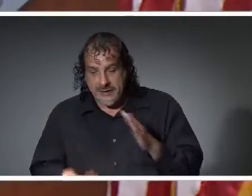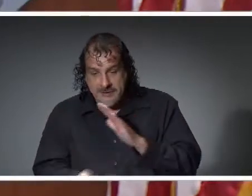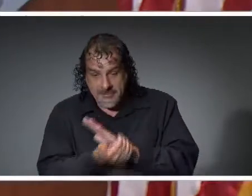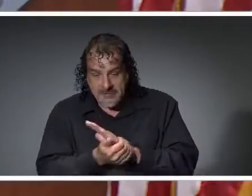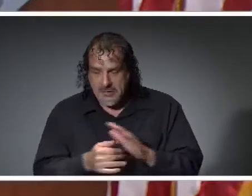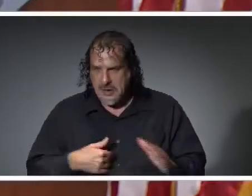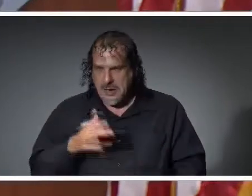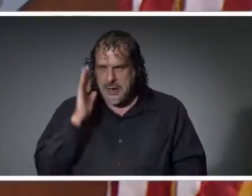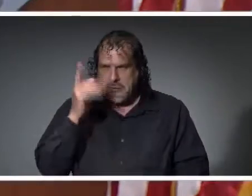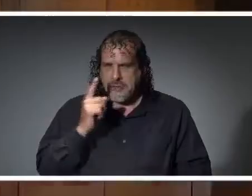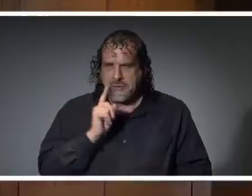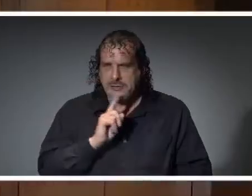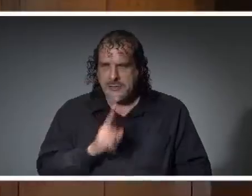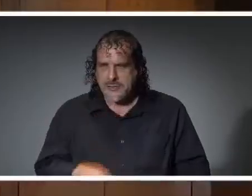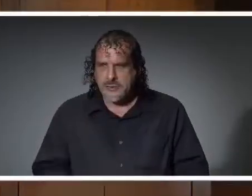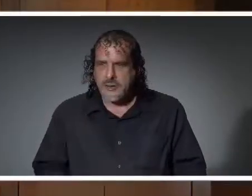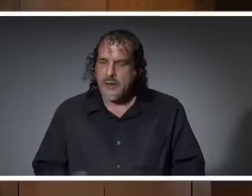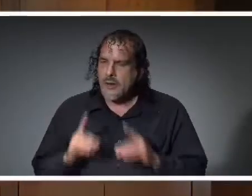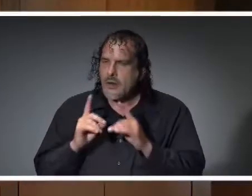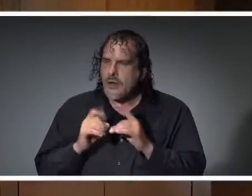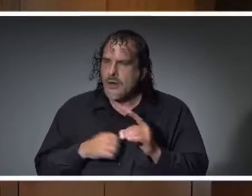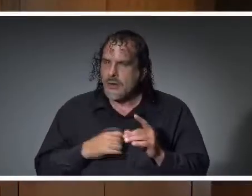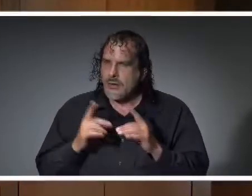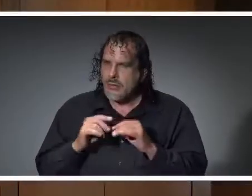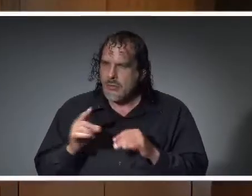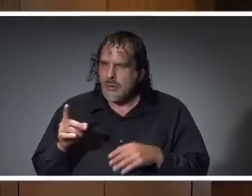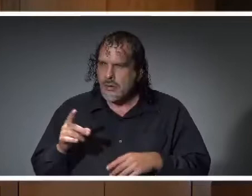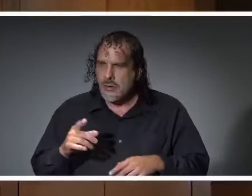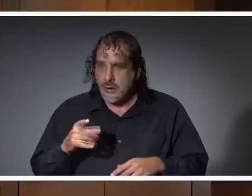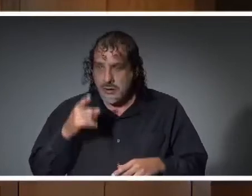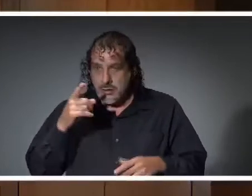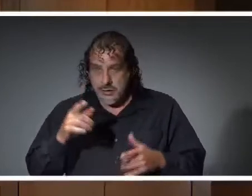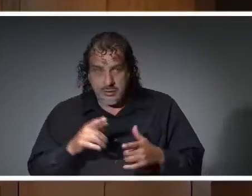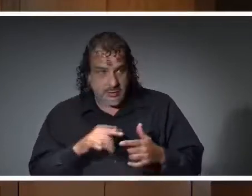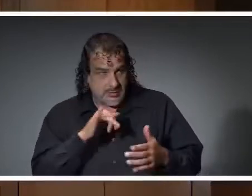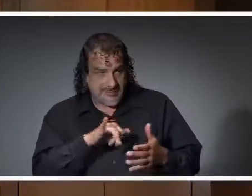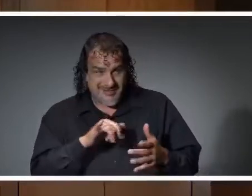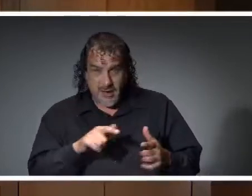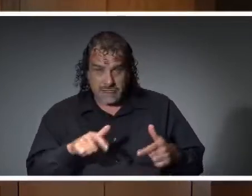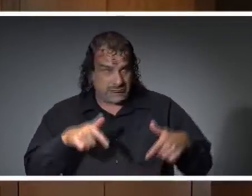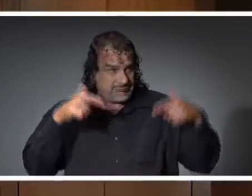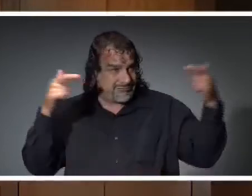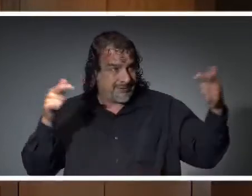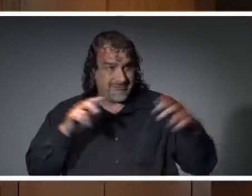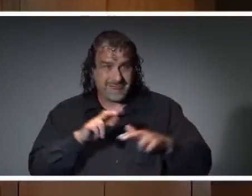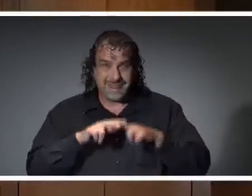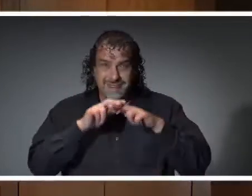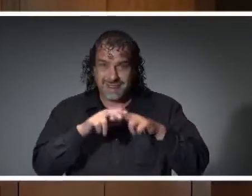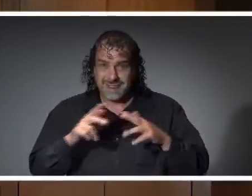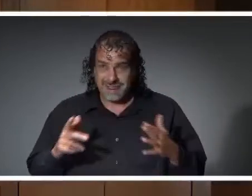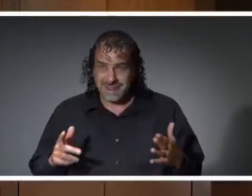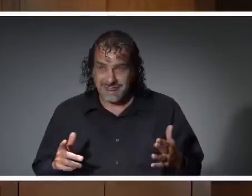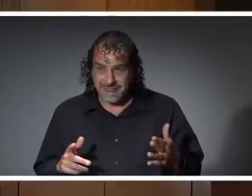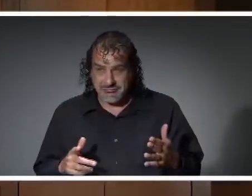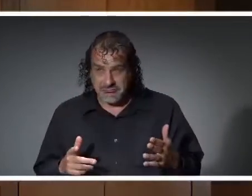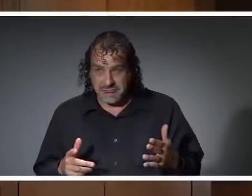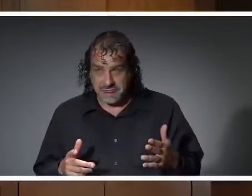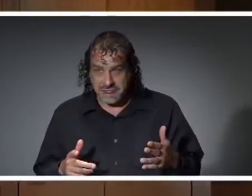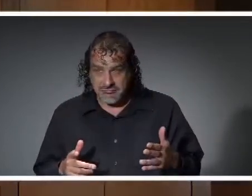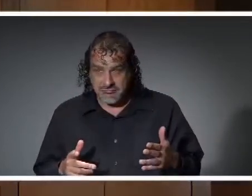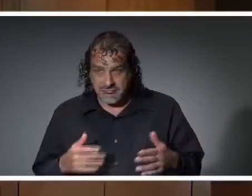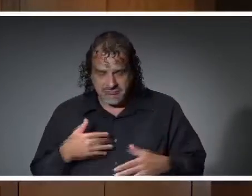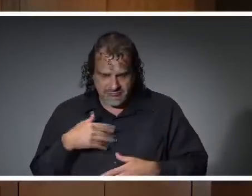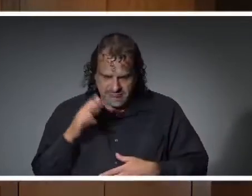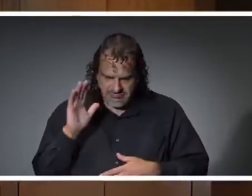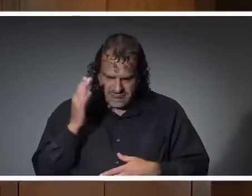made, we'll certainly look at that. I'm sorry, one more. If you can have something of that size, even though it would be in that context, it seems